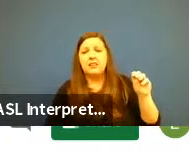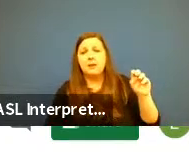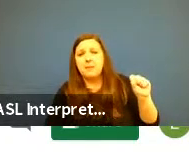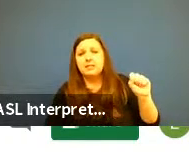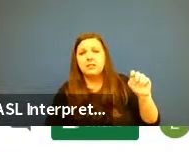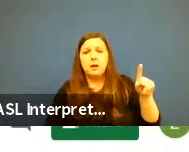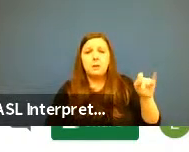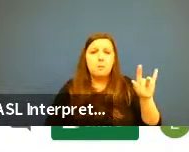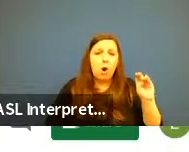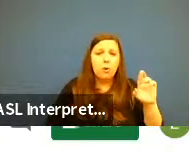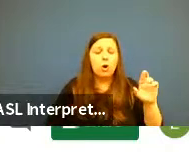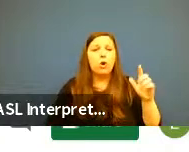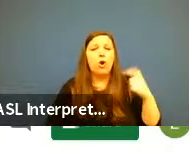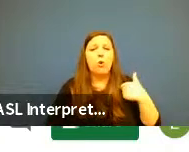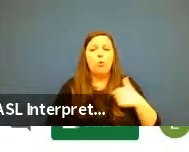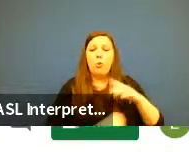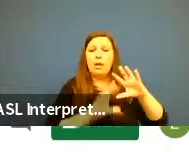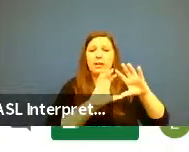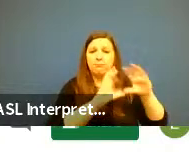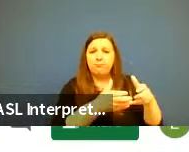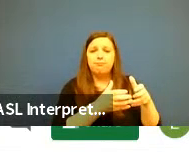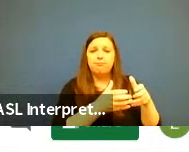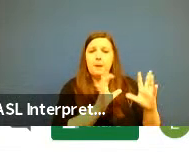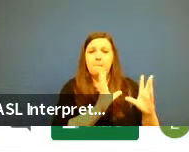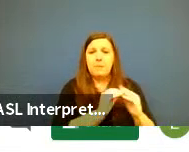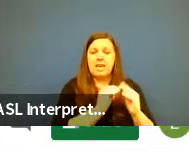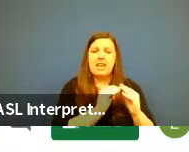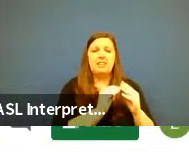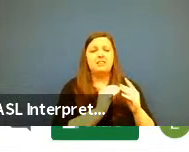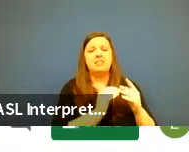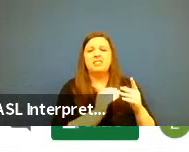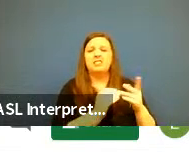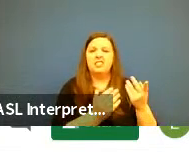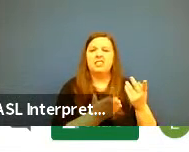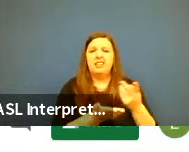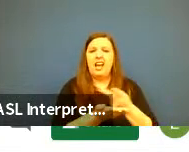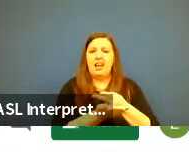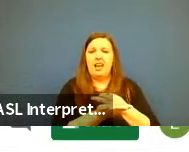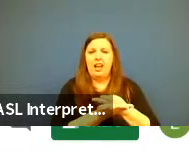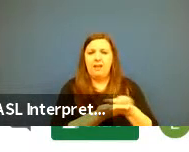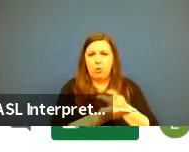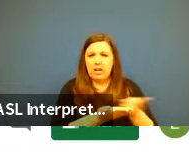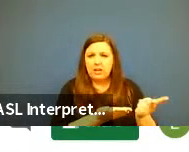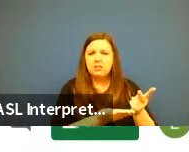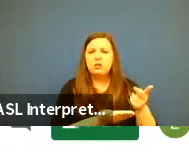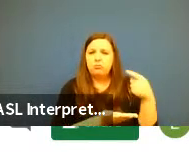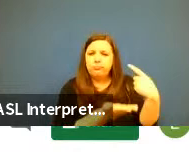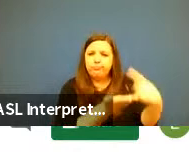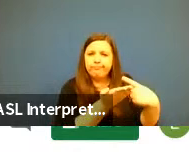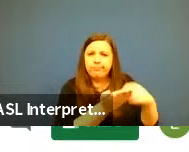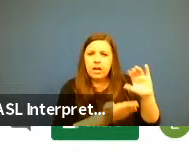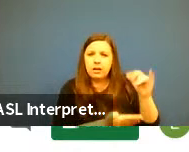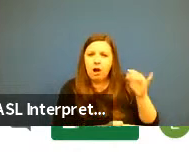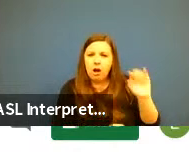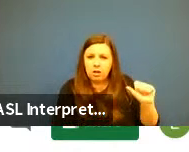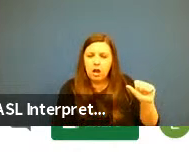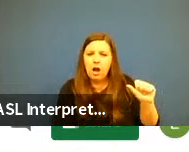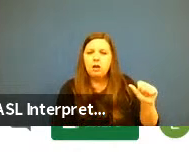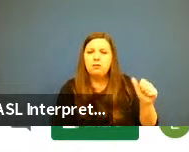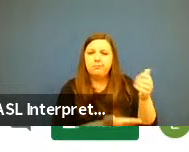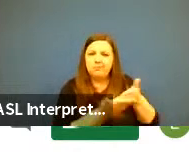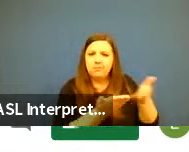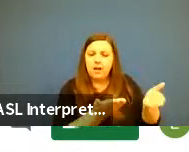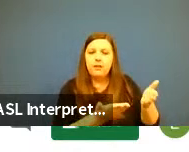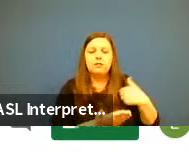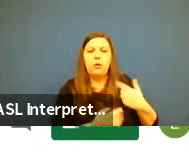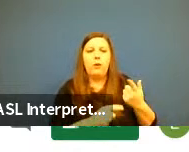meet generally every other week to sort of talk through Cognia stuff. And so I can't speak for Mr.